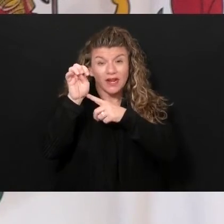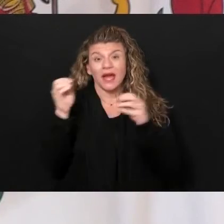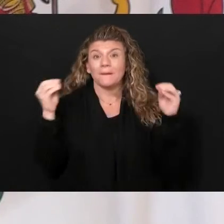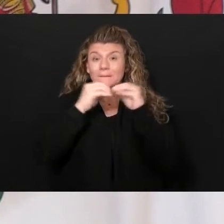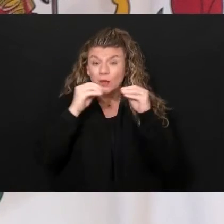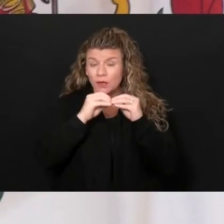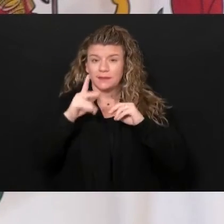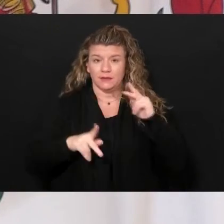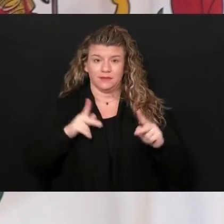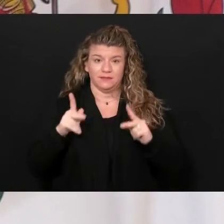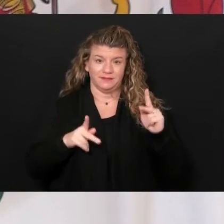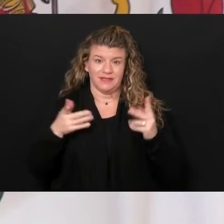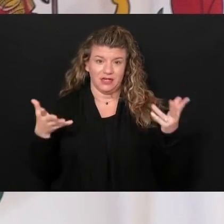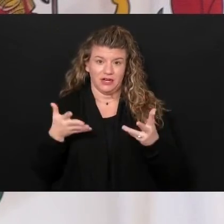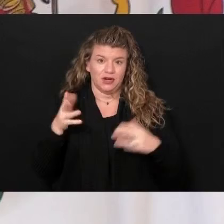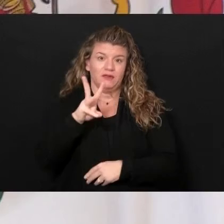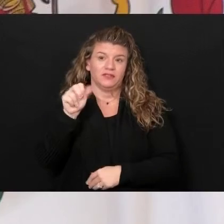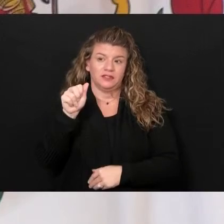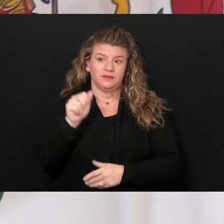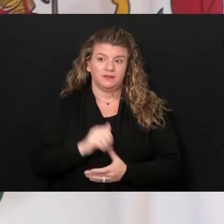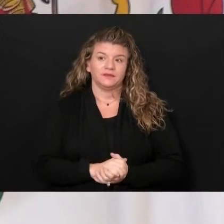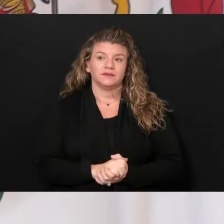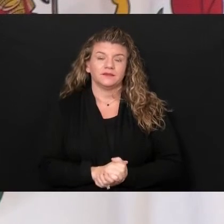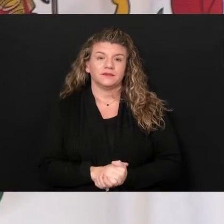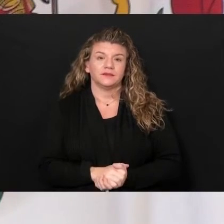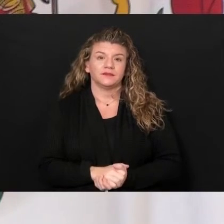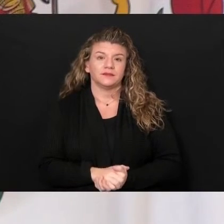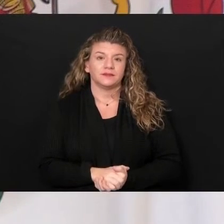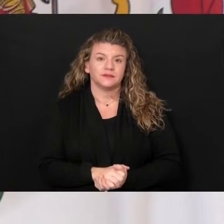West Virginians. I